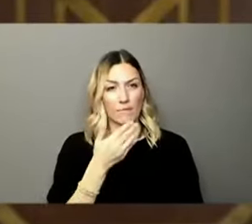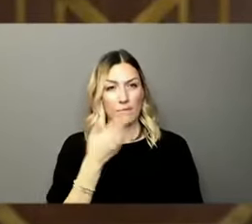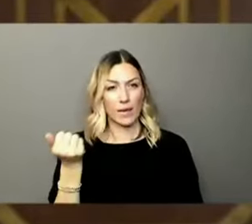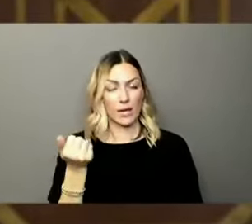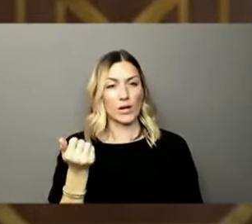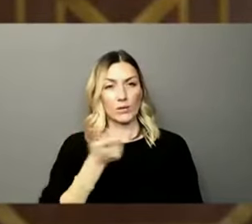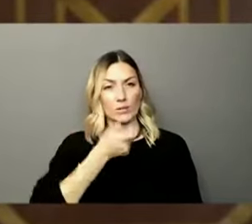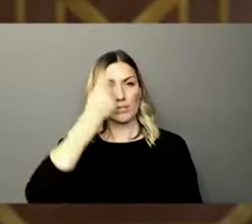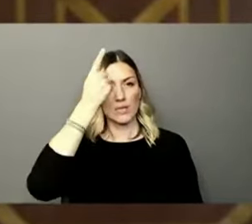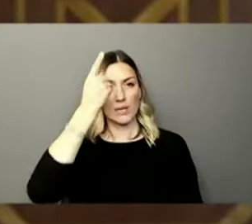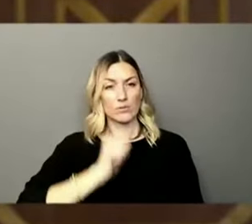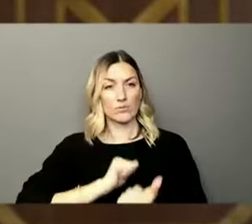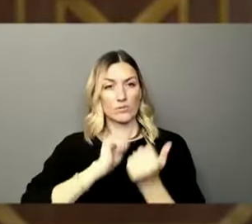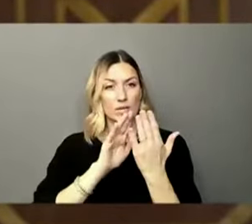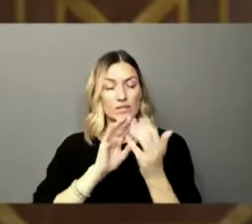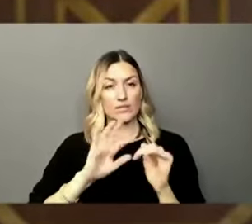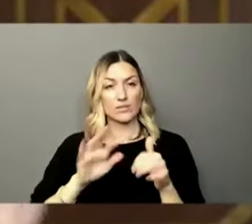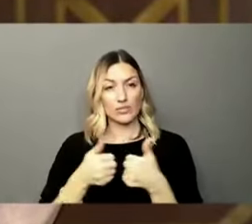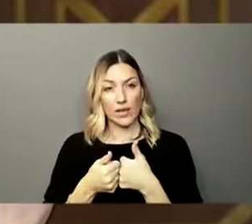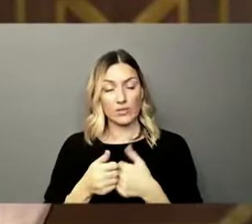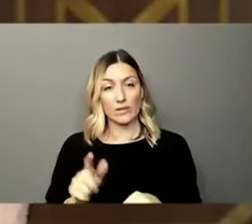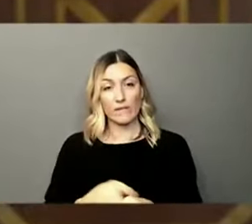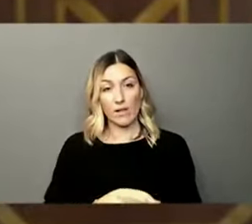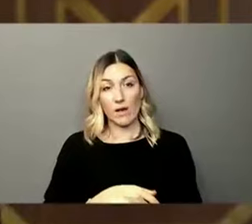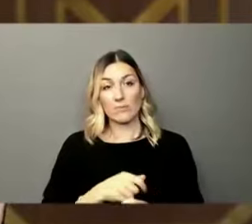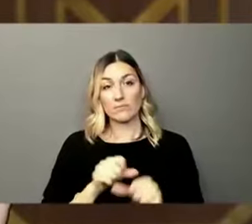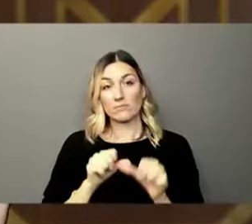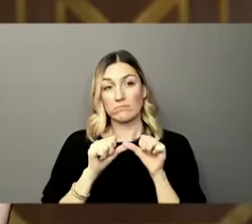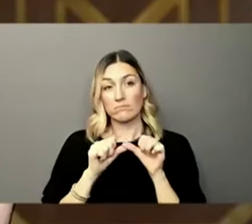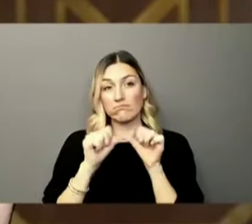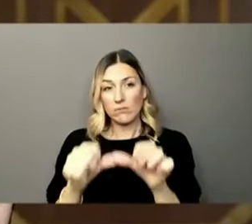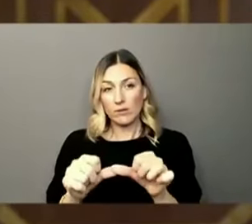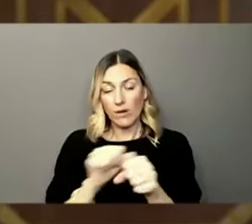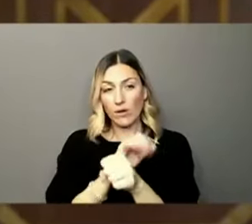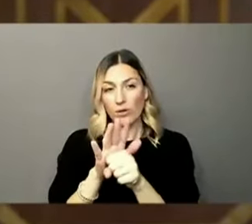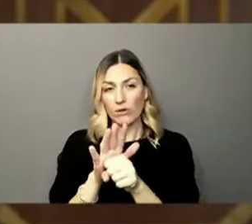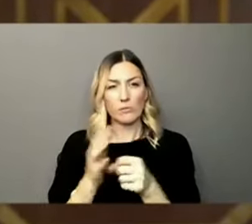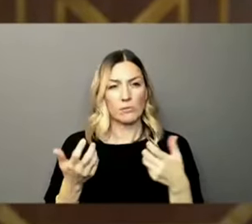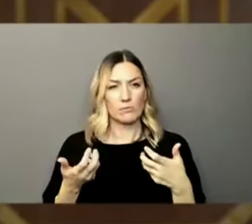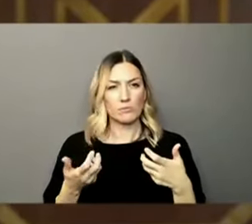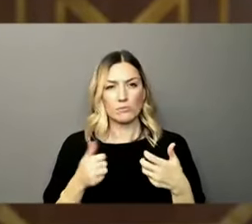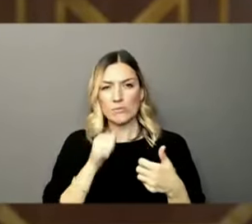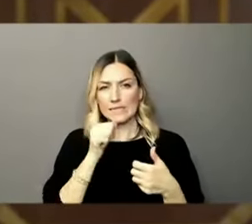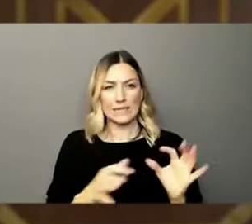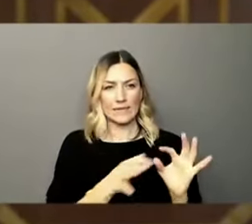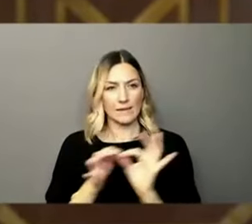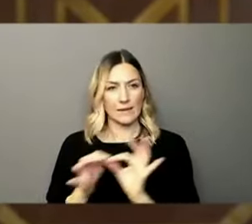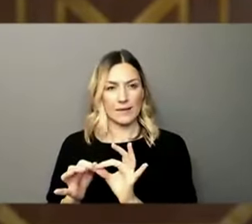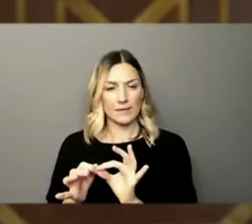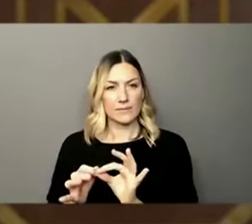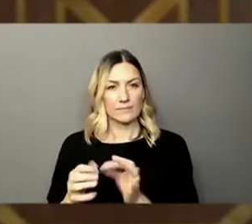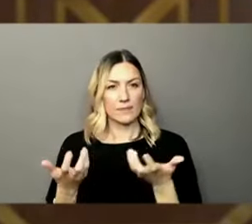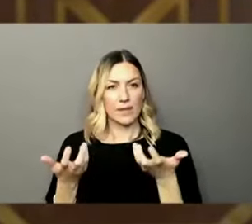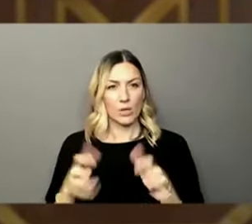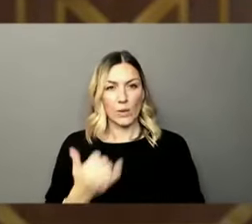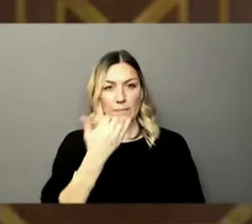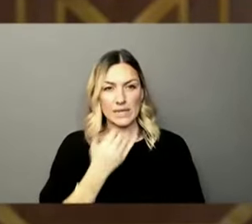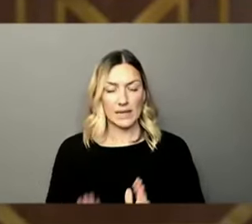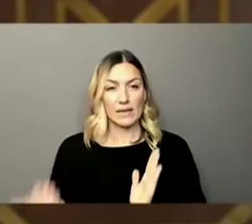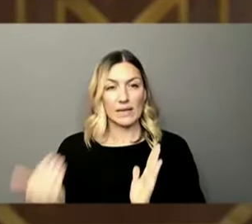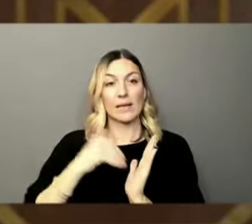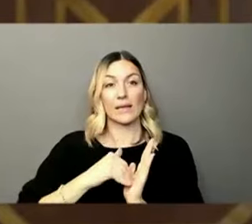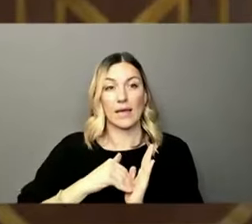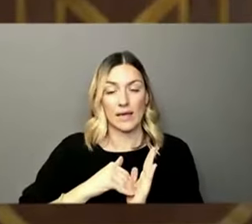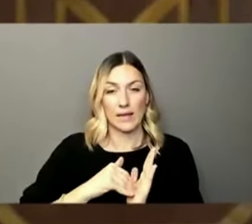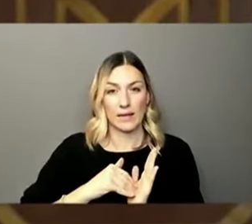actually address the challenge of long COVID. We failed to connect that those dots before the pandemic. Let's not do that same mistake again and be poised and ready